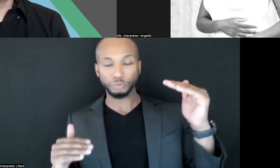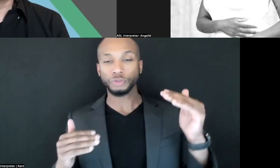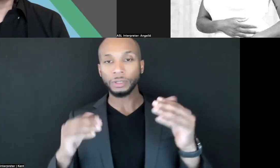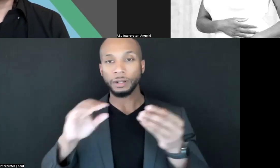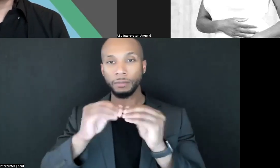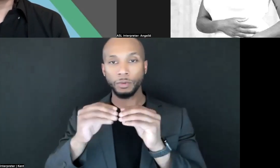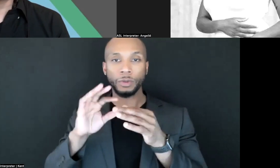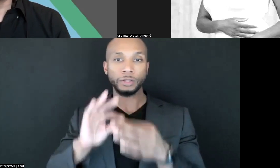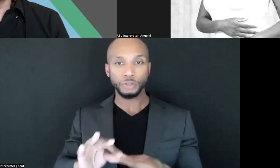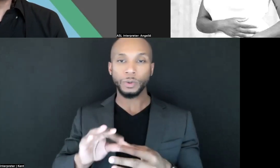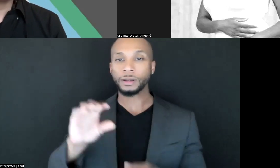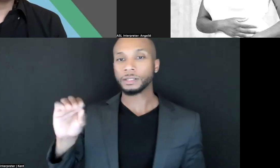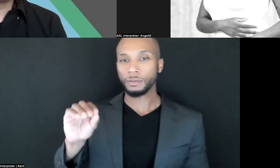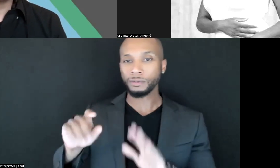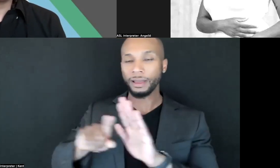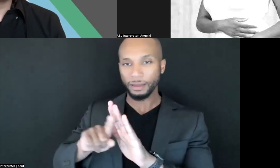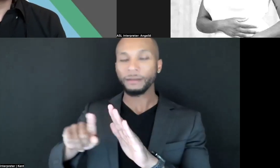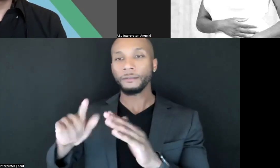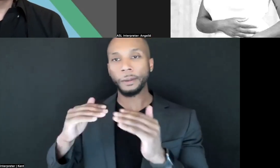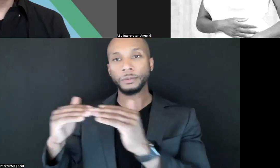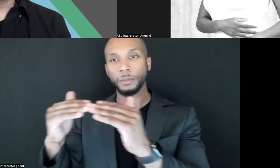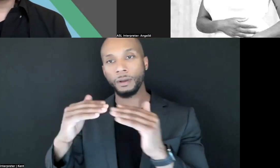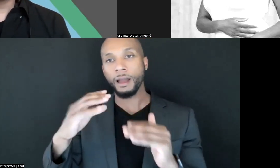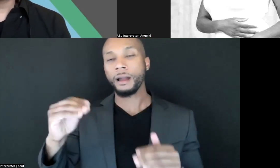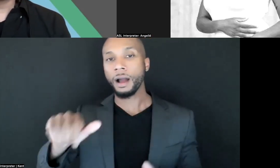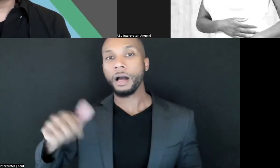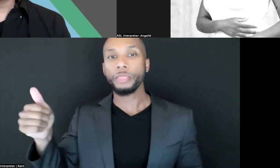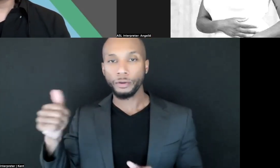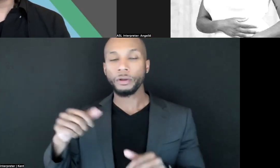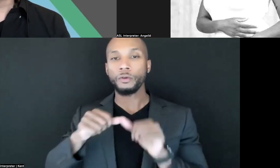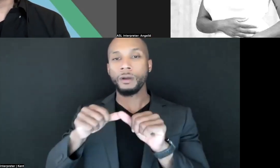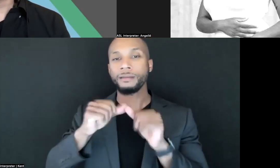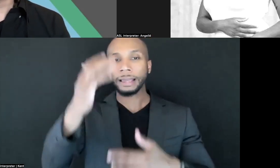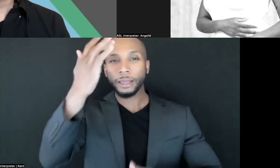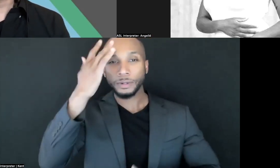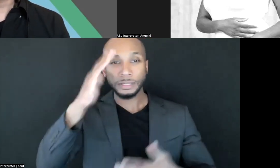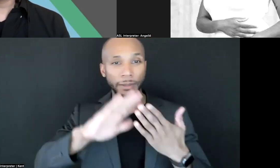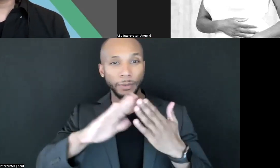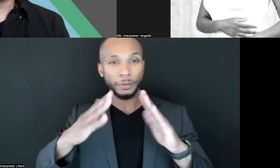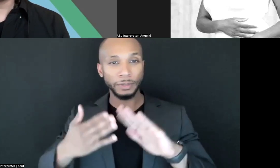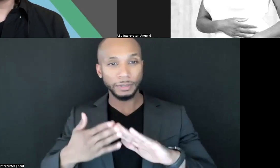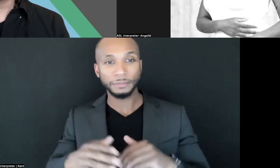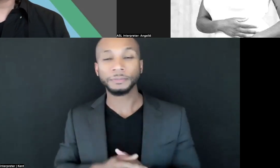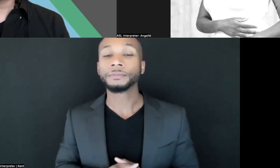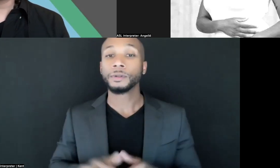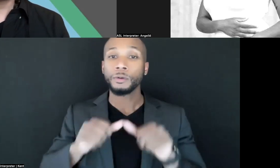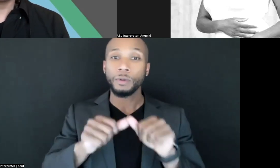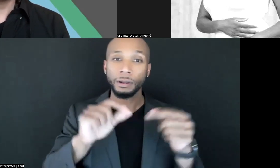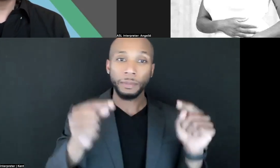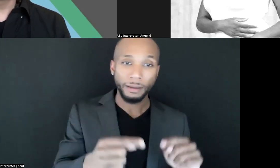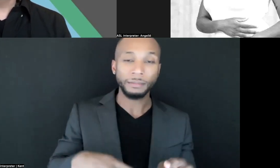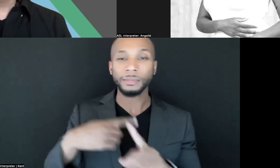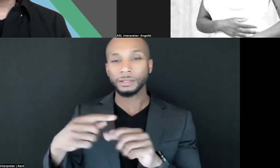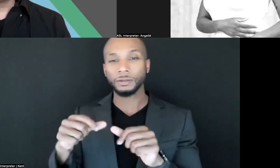our seronegative counterparts and other chronic illness communities of chronic pain and chronic